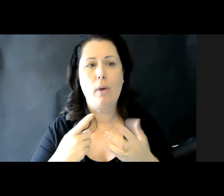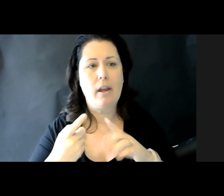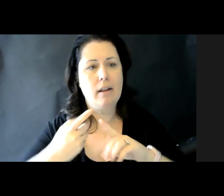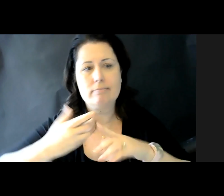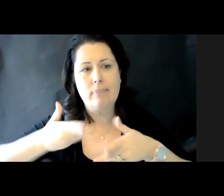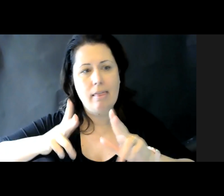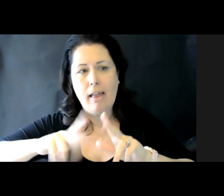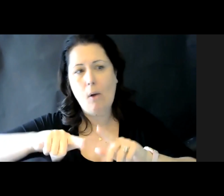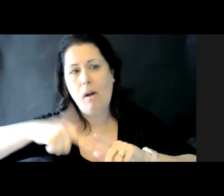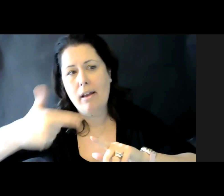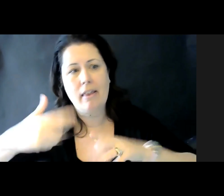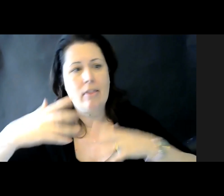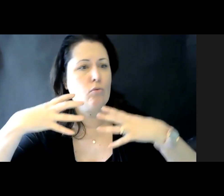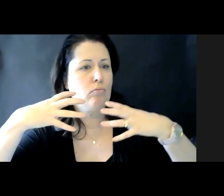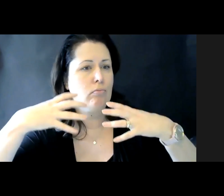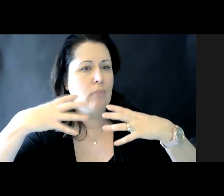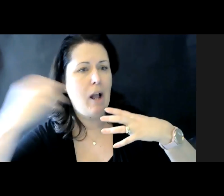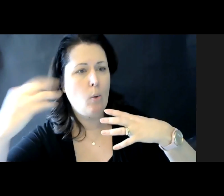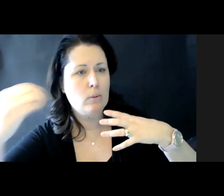related group that wants to use it.